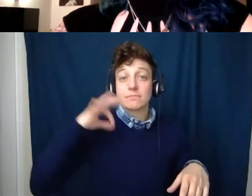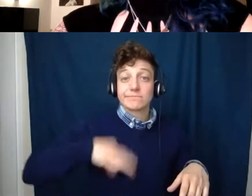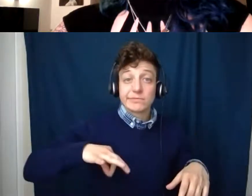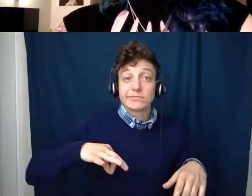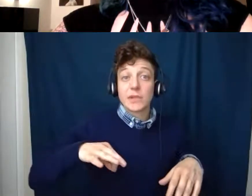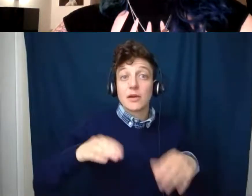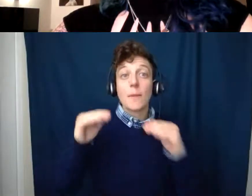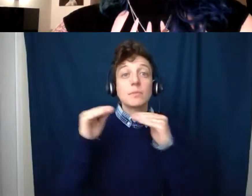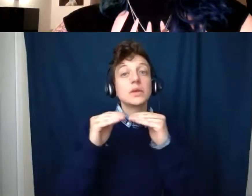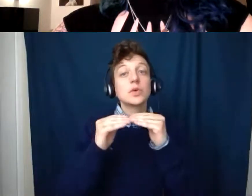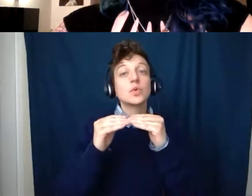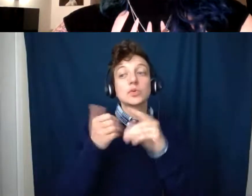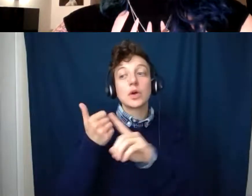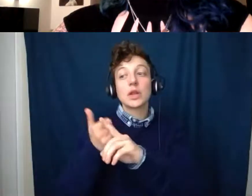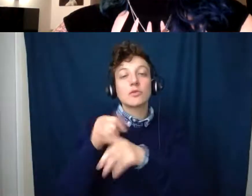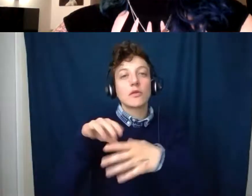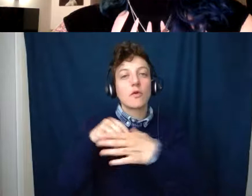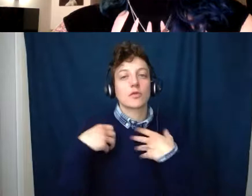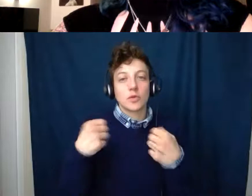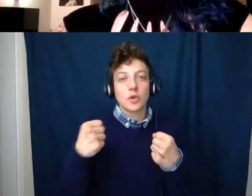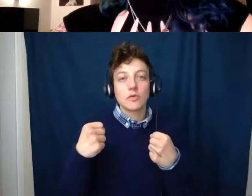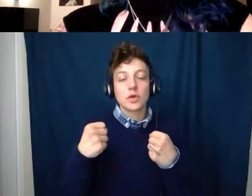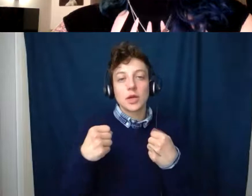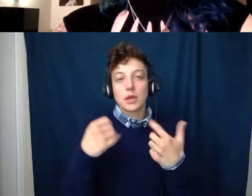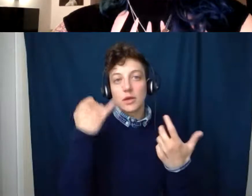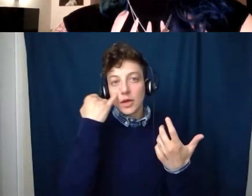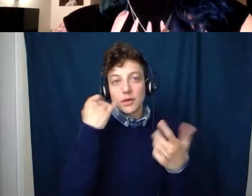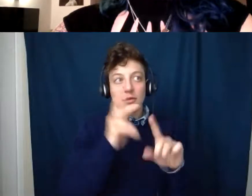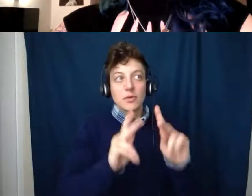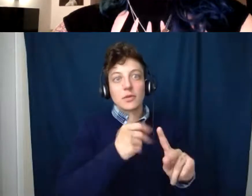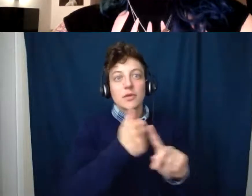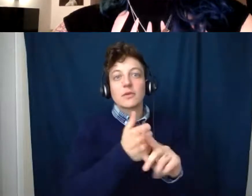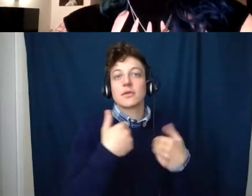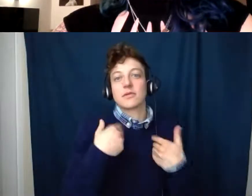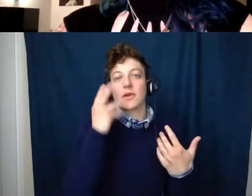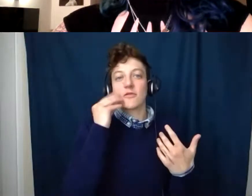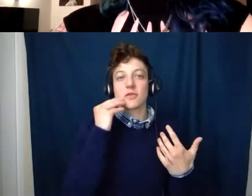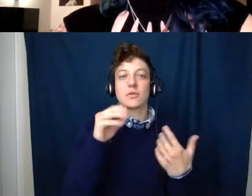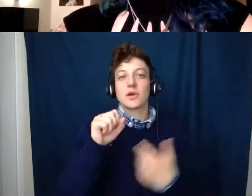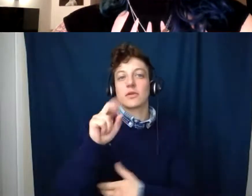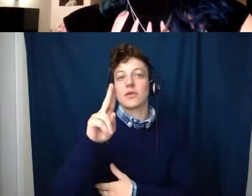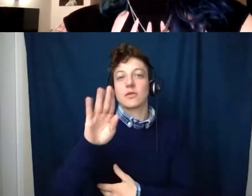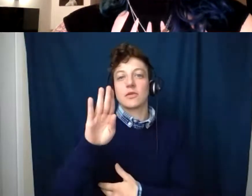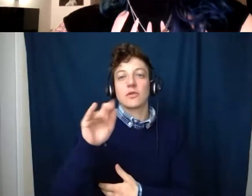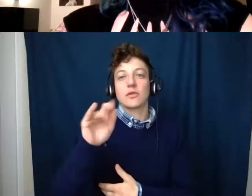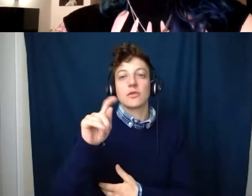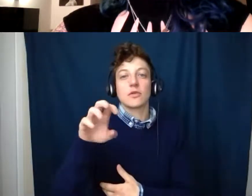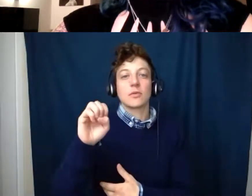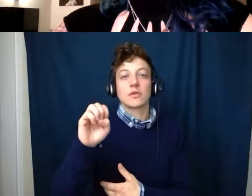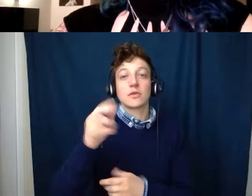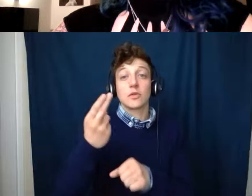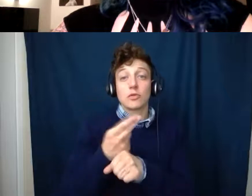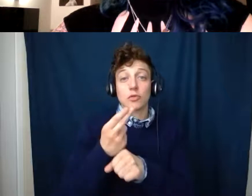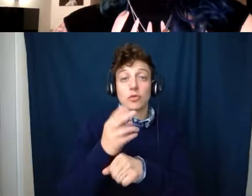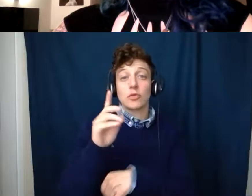recovery, people who have lived experience with substance use disorders, or who just have experience using drugs